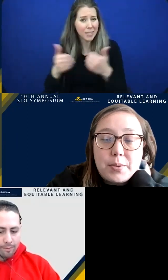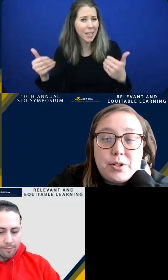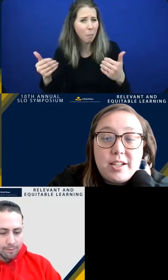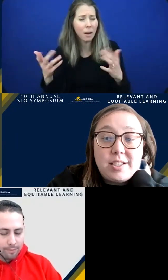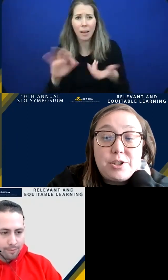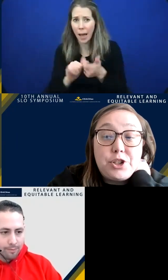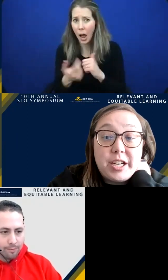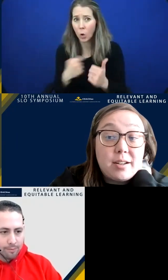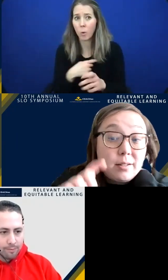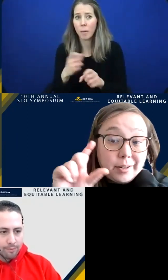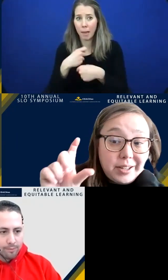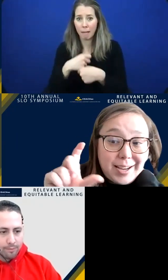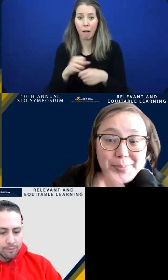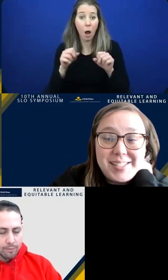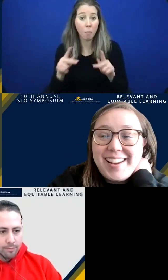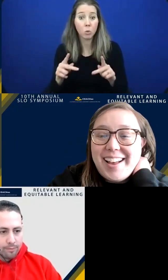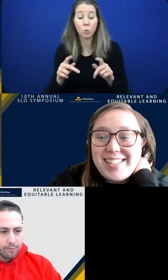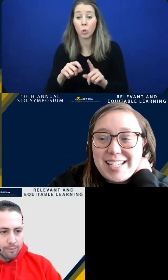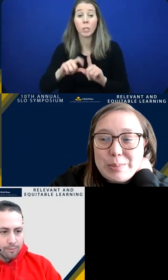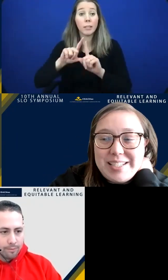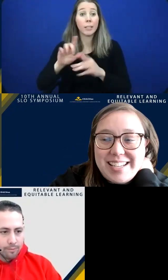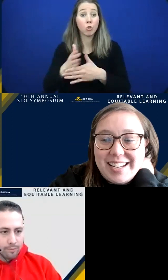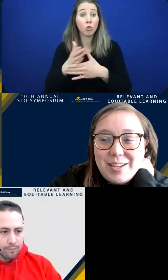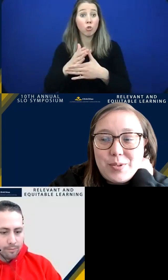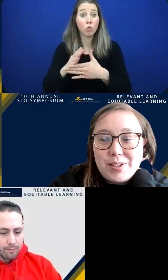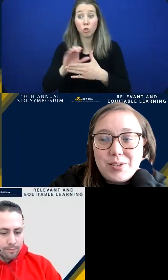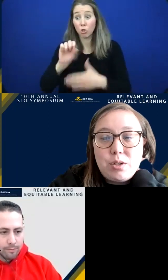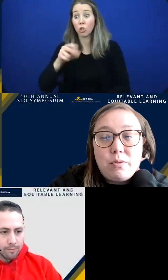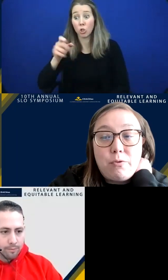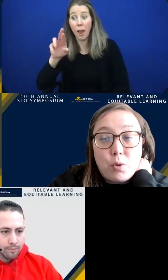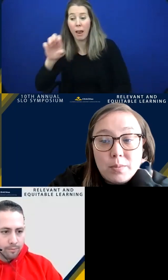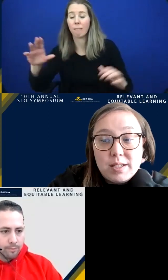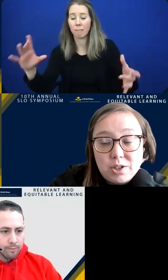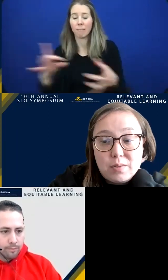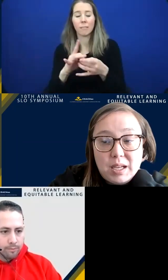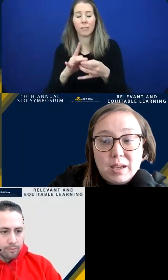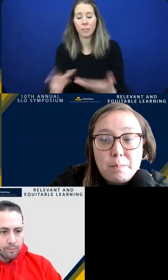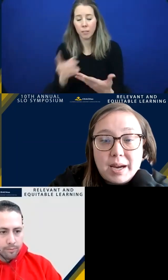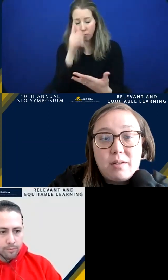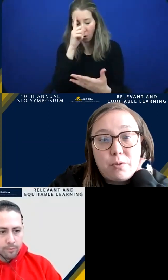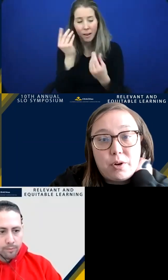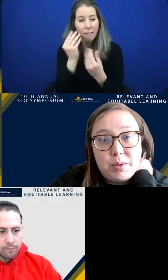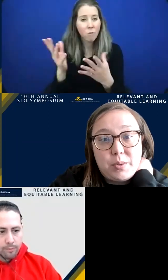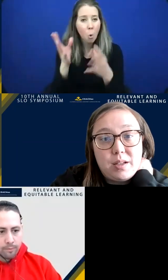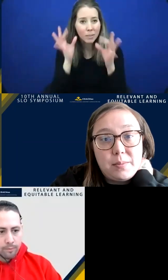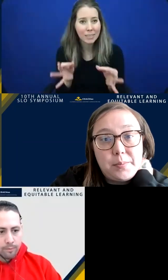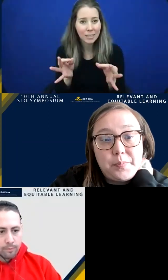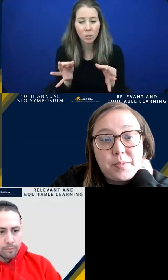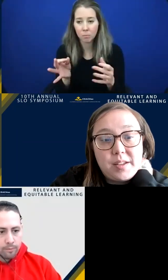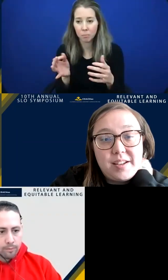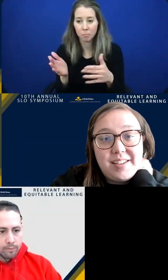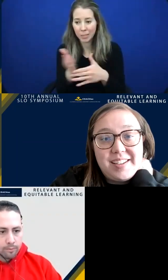create opportunities to share, all in caps, assessment data and results to inform decision-making back and forth between